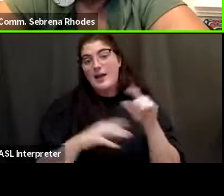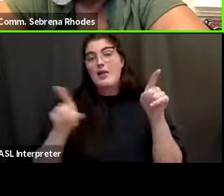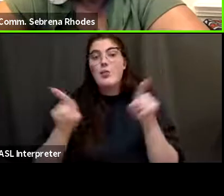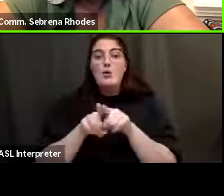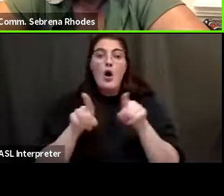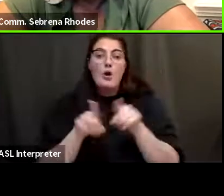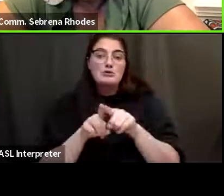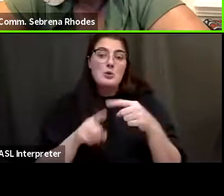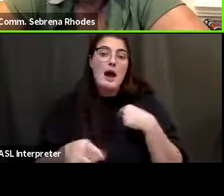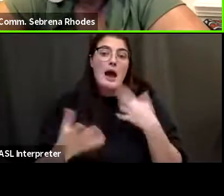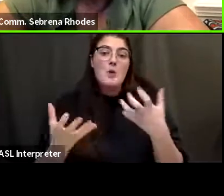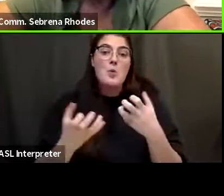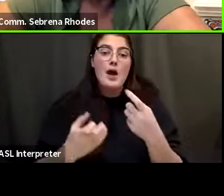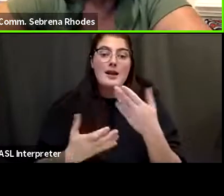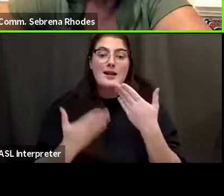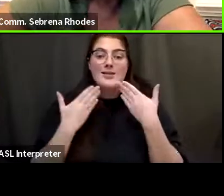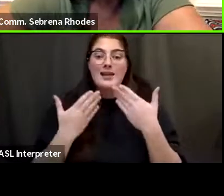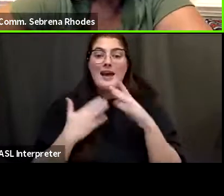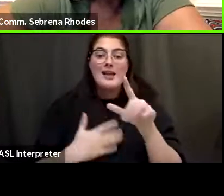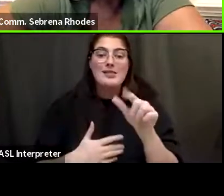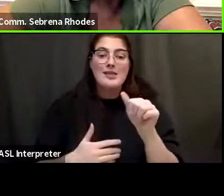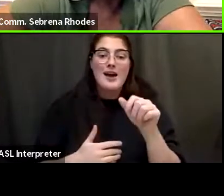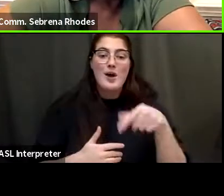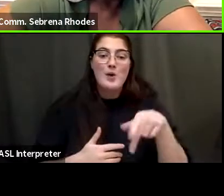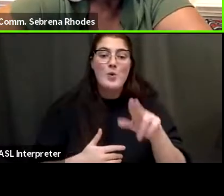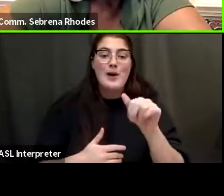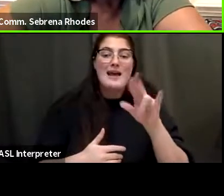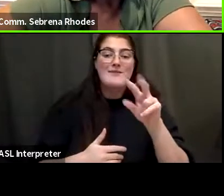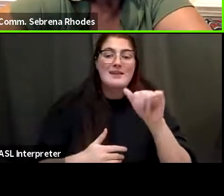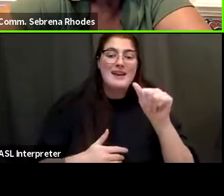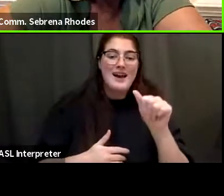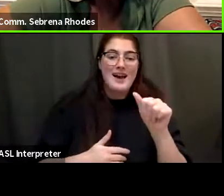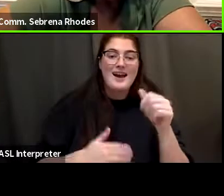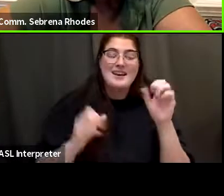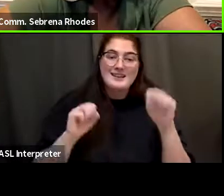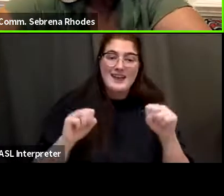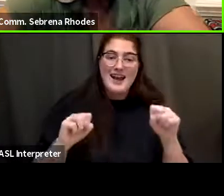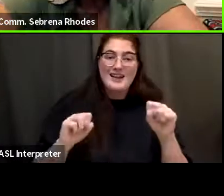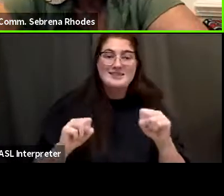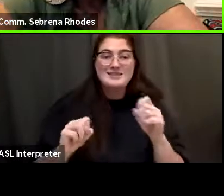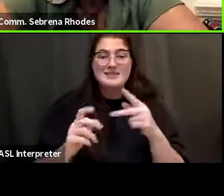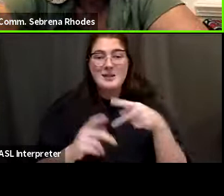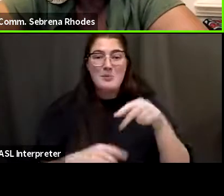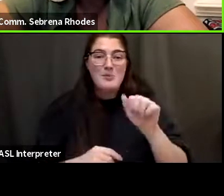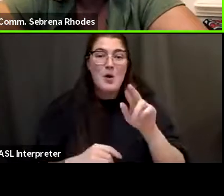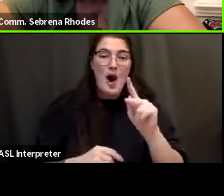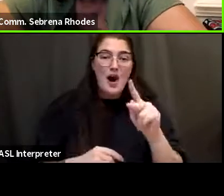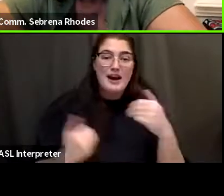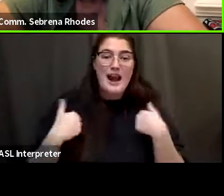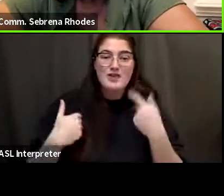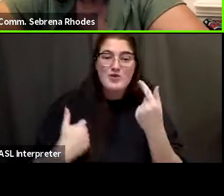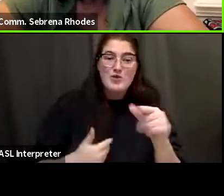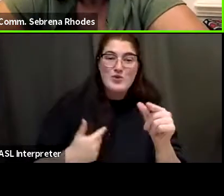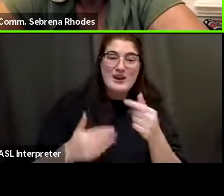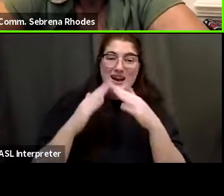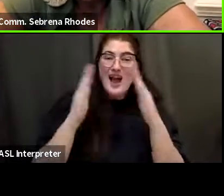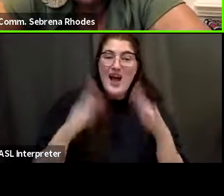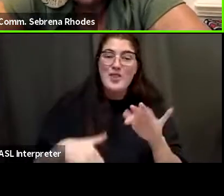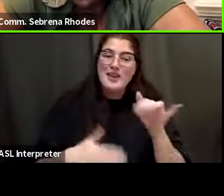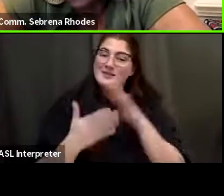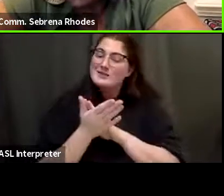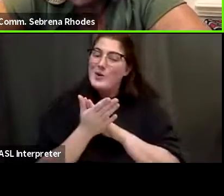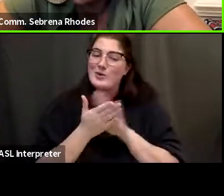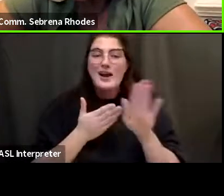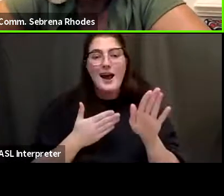also, I want to thank LaQuavia. Yes, the park has the greenhouse. That's nice. And I'm not sure